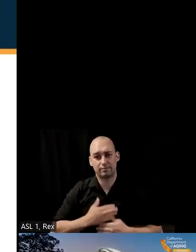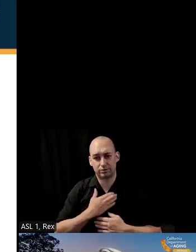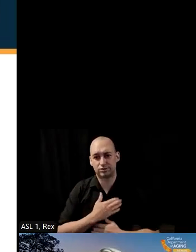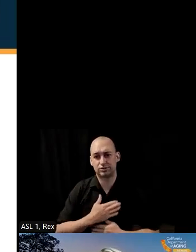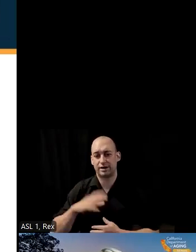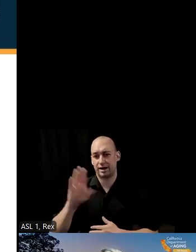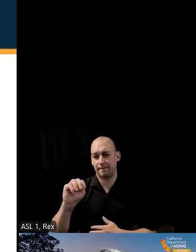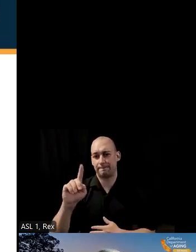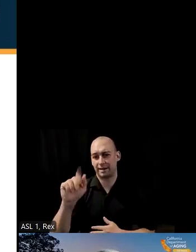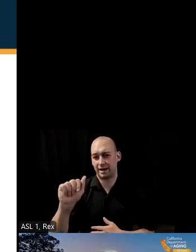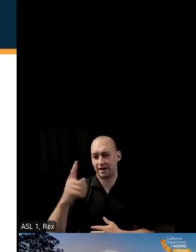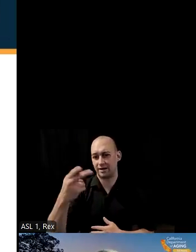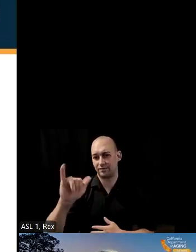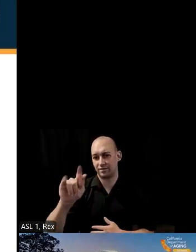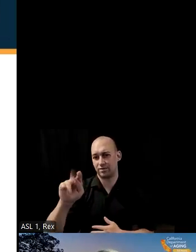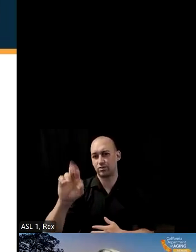MPA